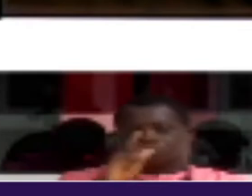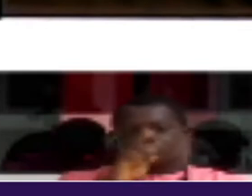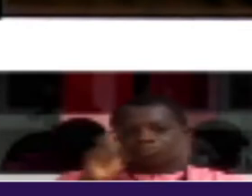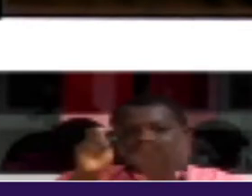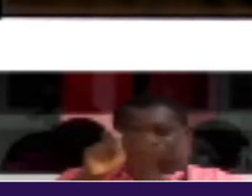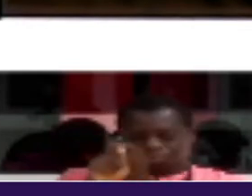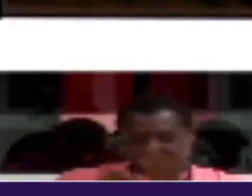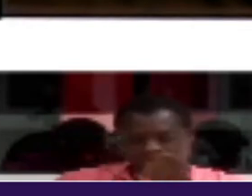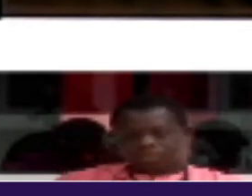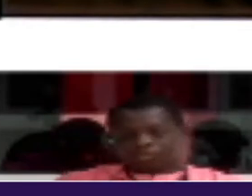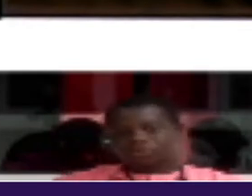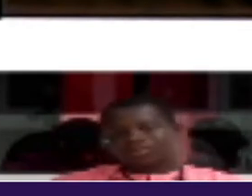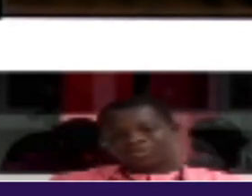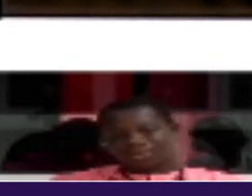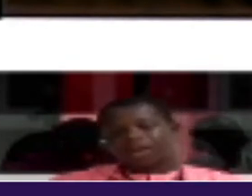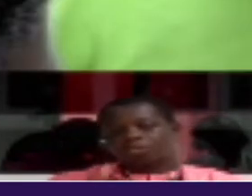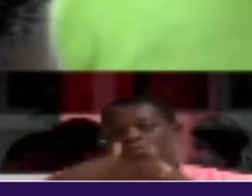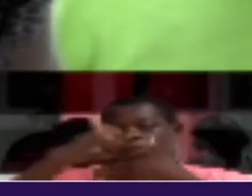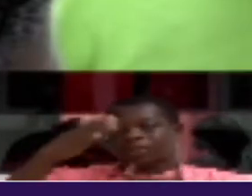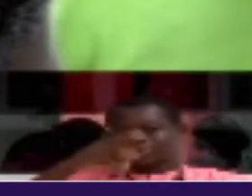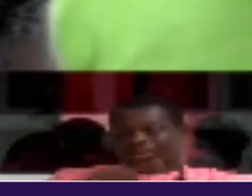time at my guard post.